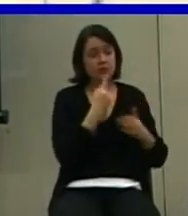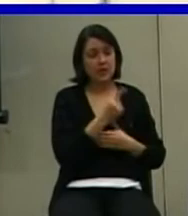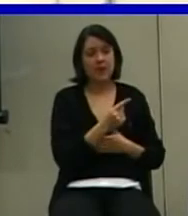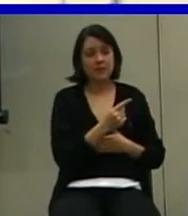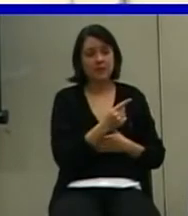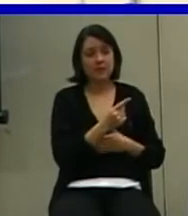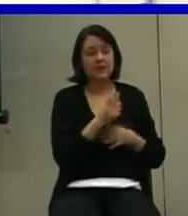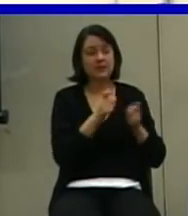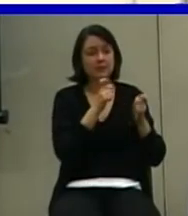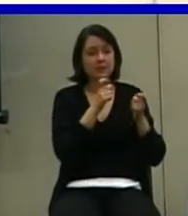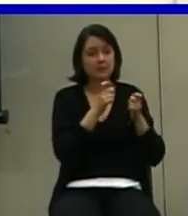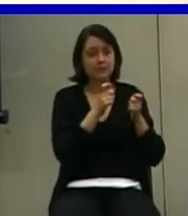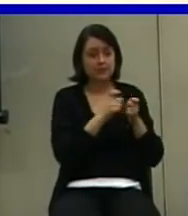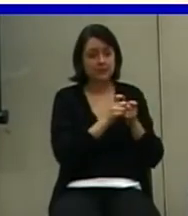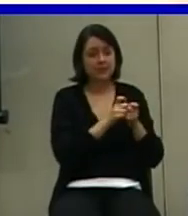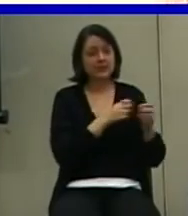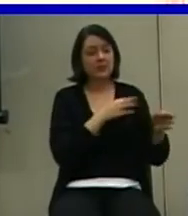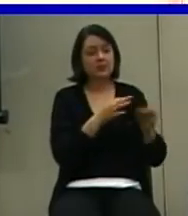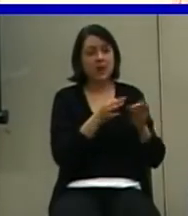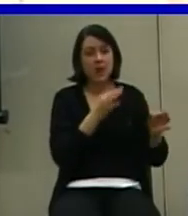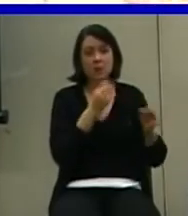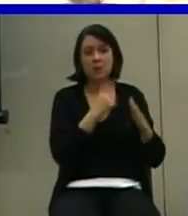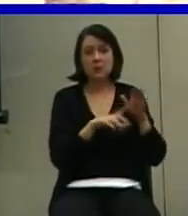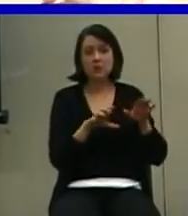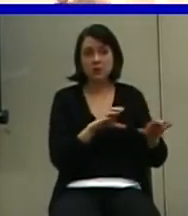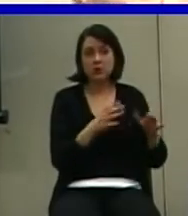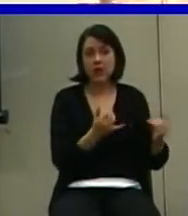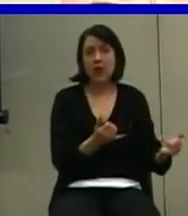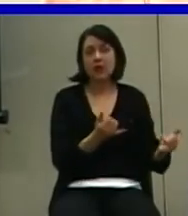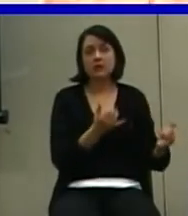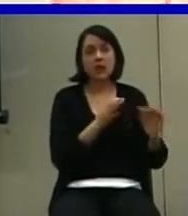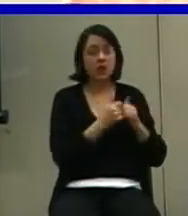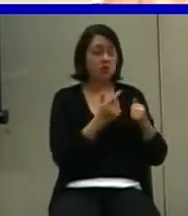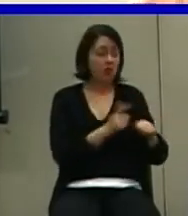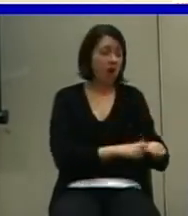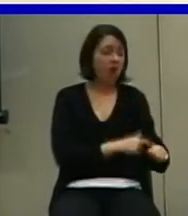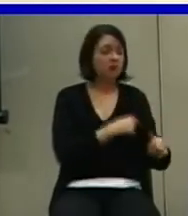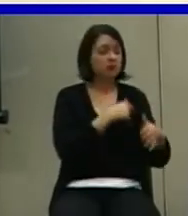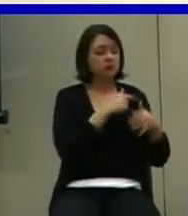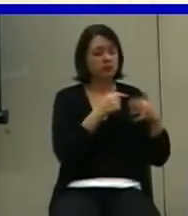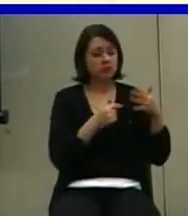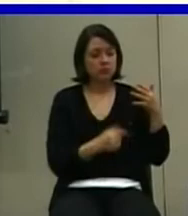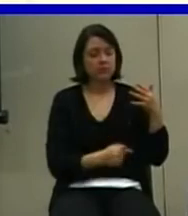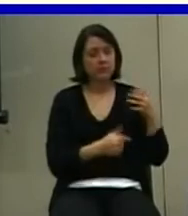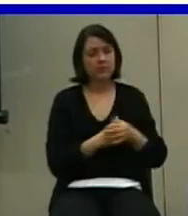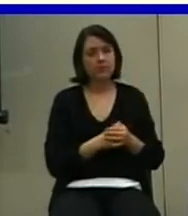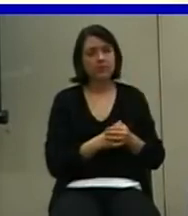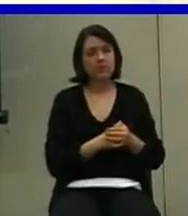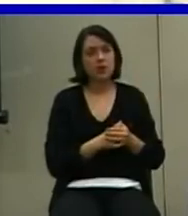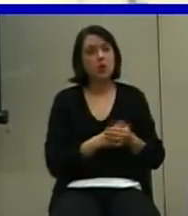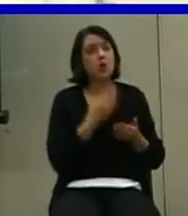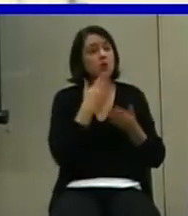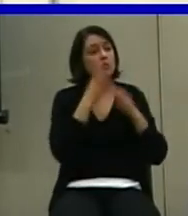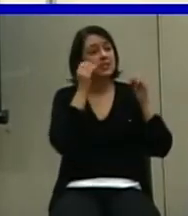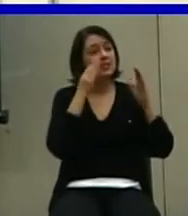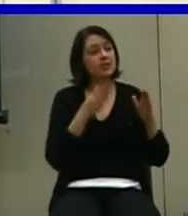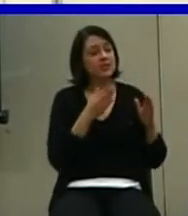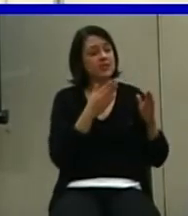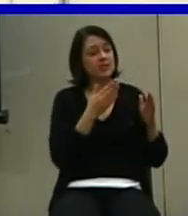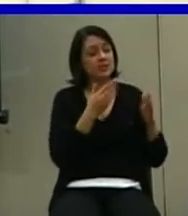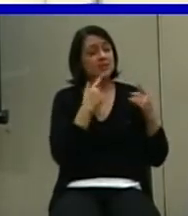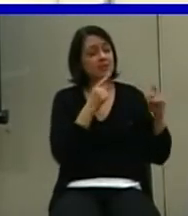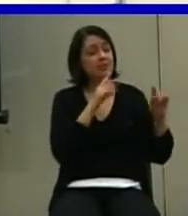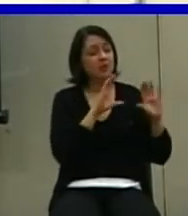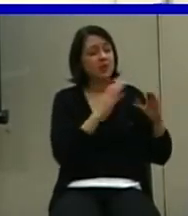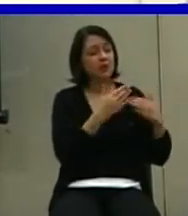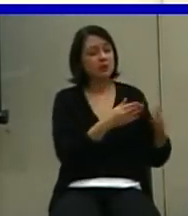going to do today, here's how long it will take, here's how you'll know when we're done. Good teachers in these classrooms that are really